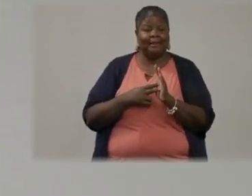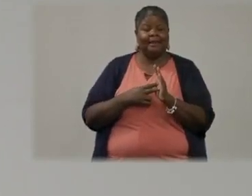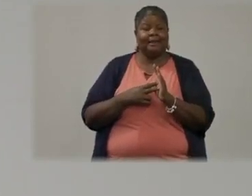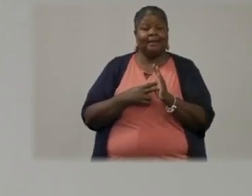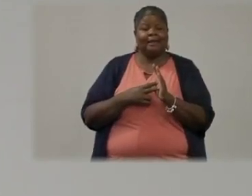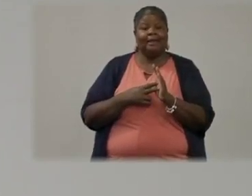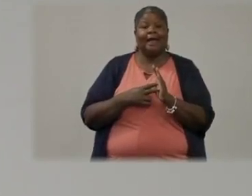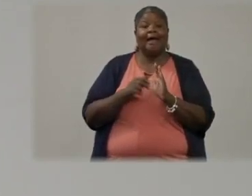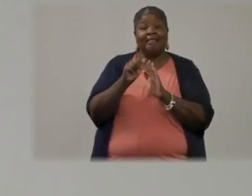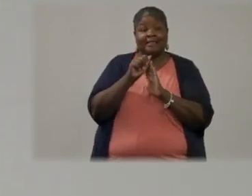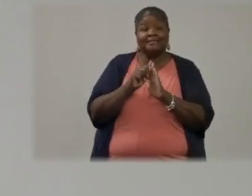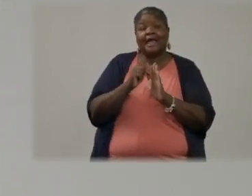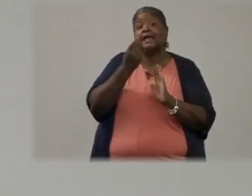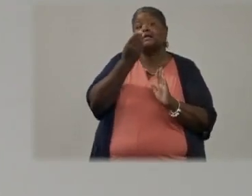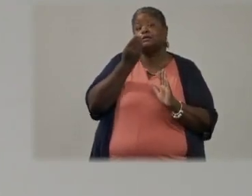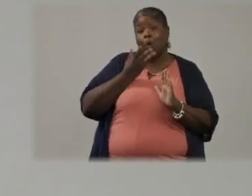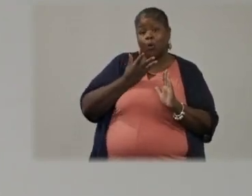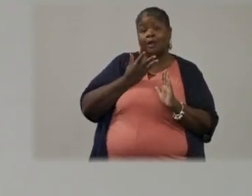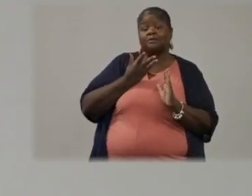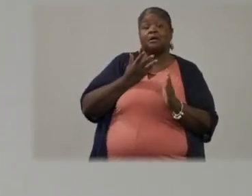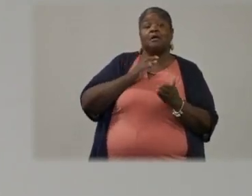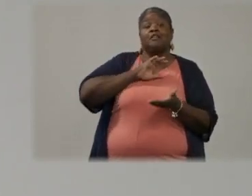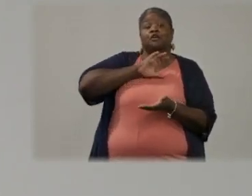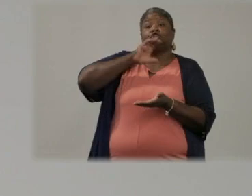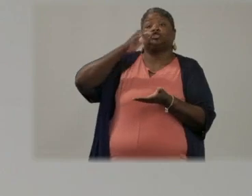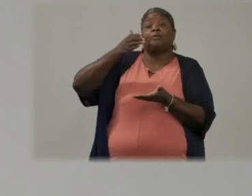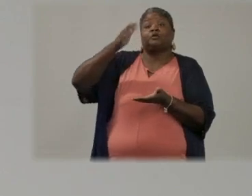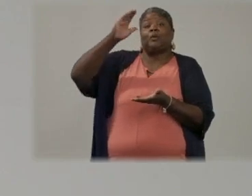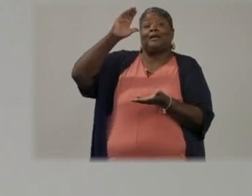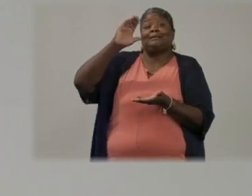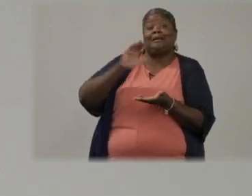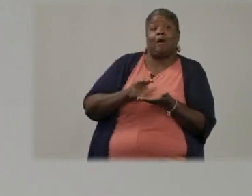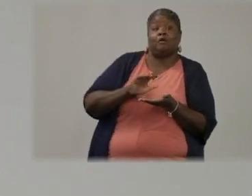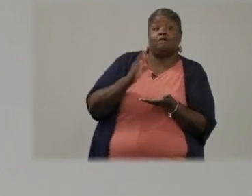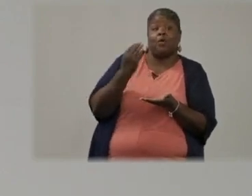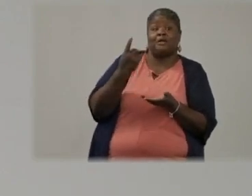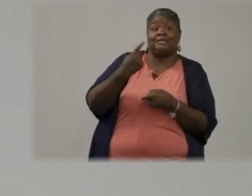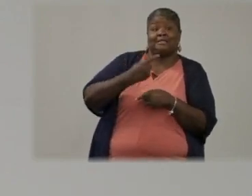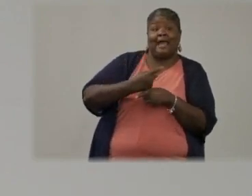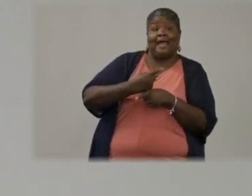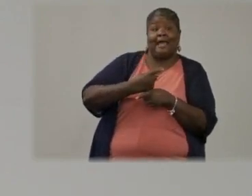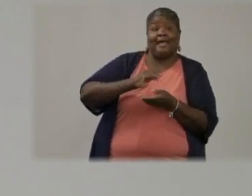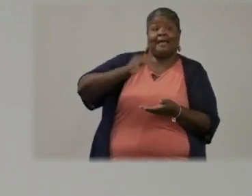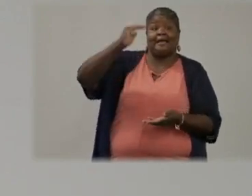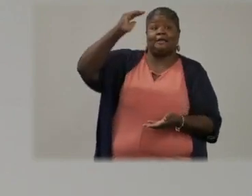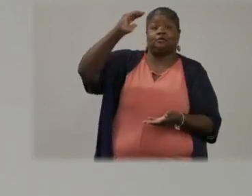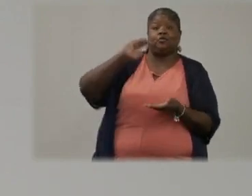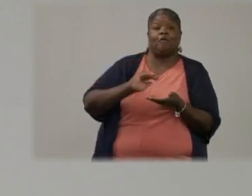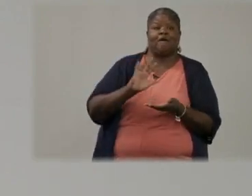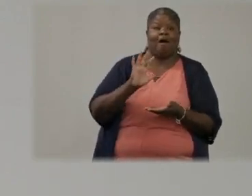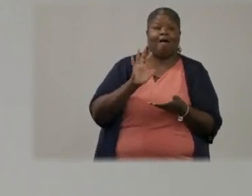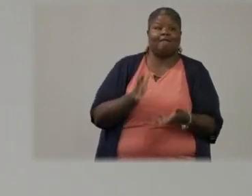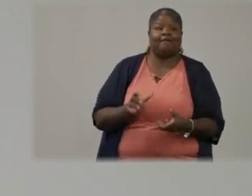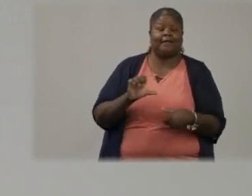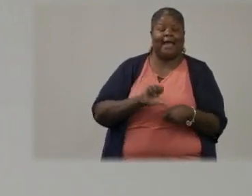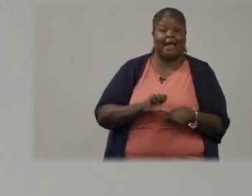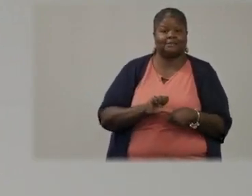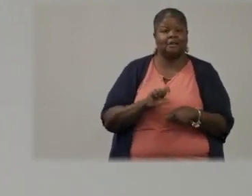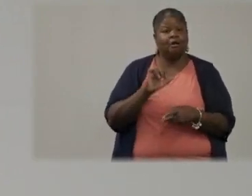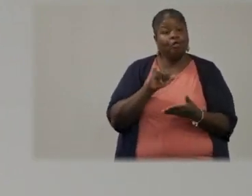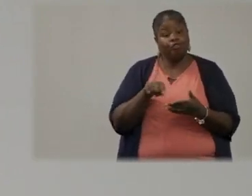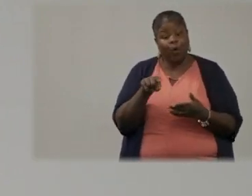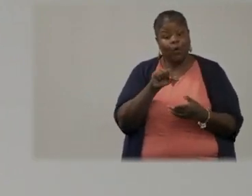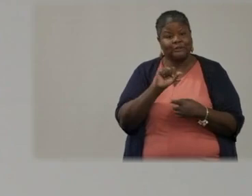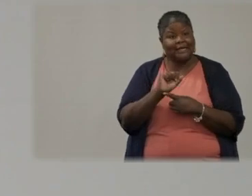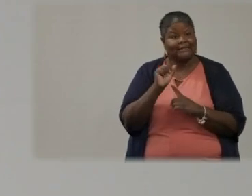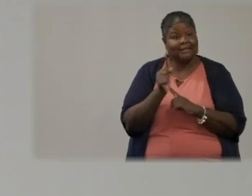state even told us our surplus went down from like 14 days to 5 of gas. And so just working those incidents, learning